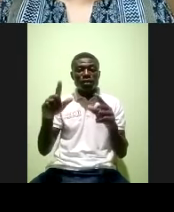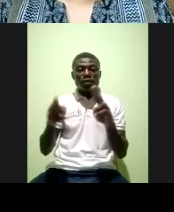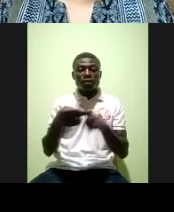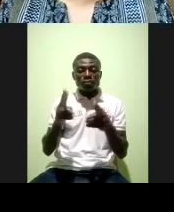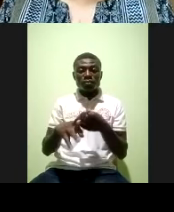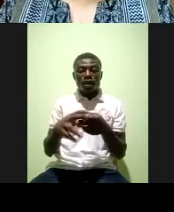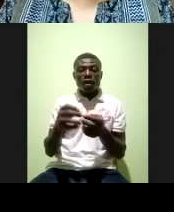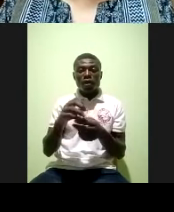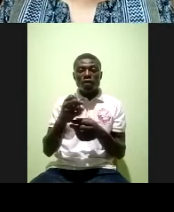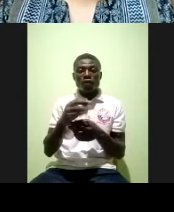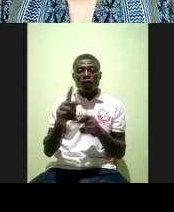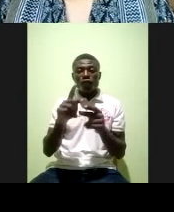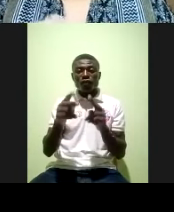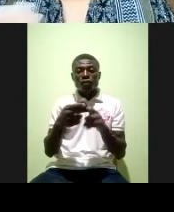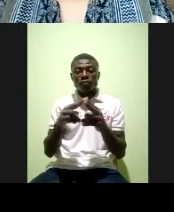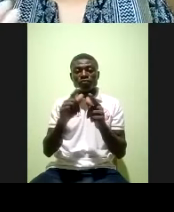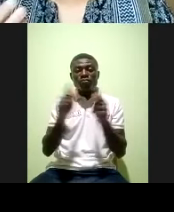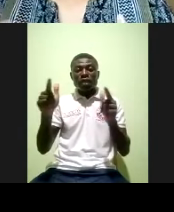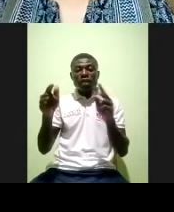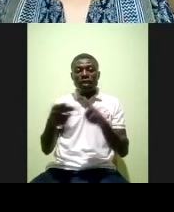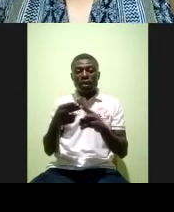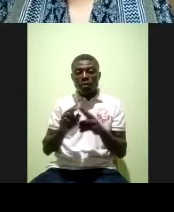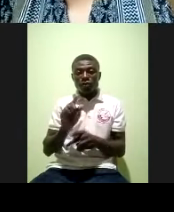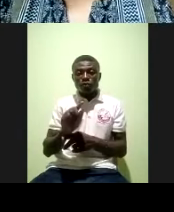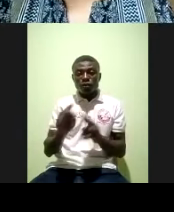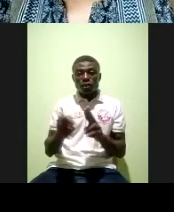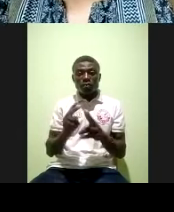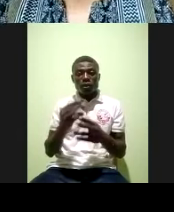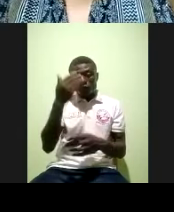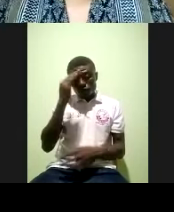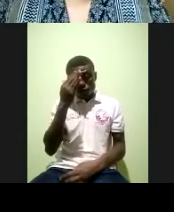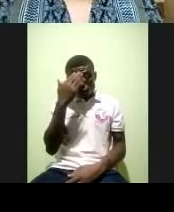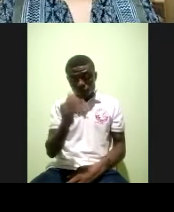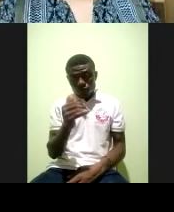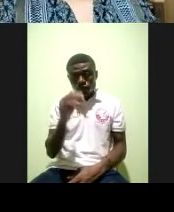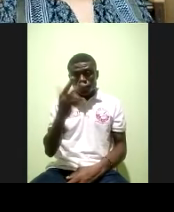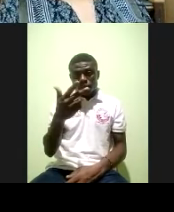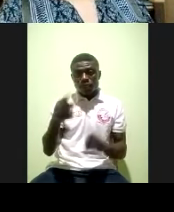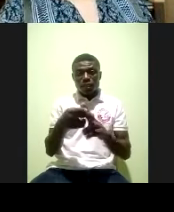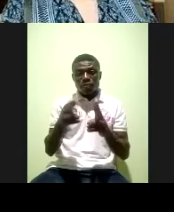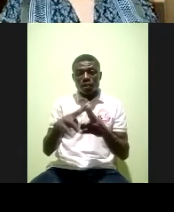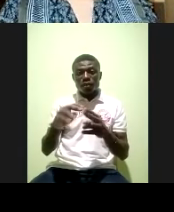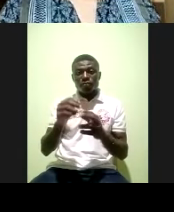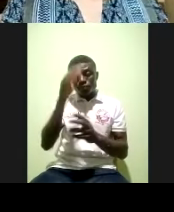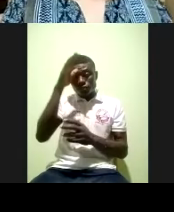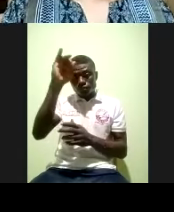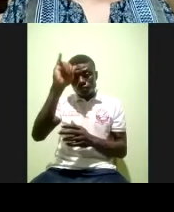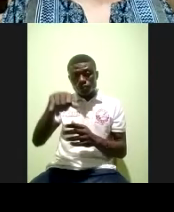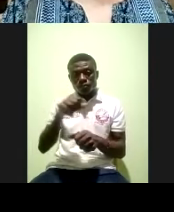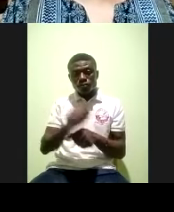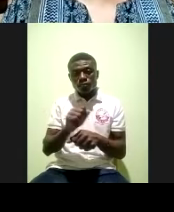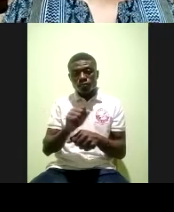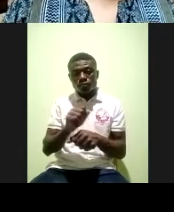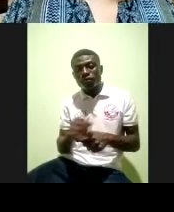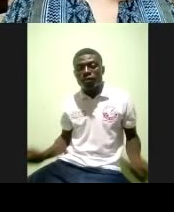number. Why? Because the pre-number concept, the pre-math concept, or the math readiness skills are not